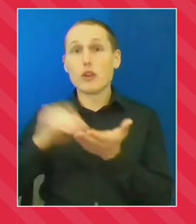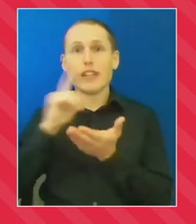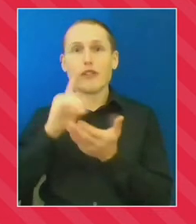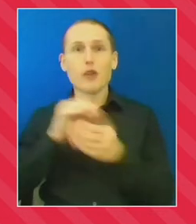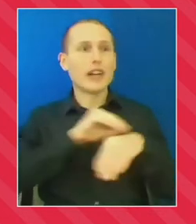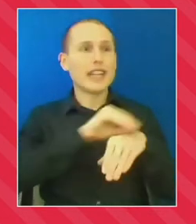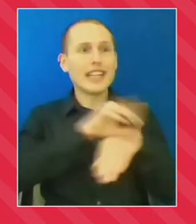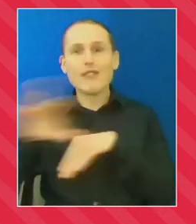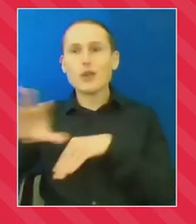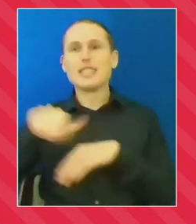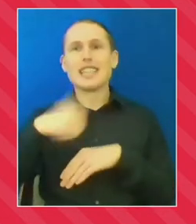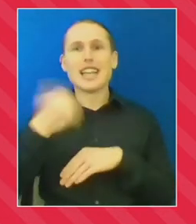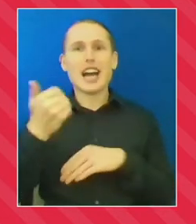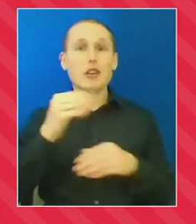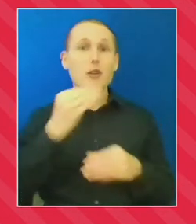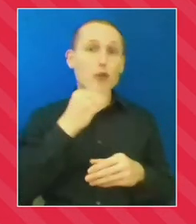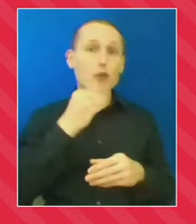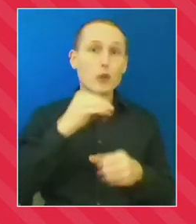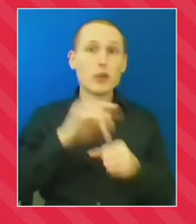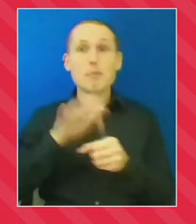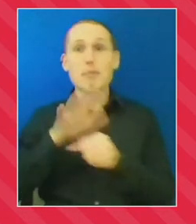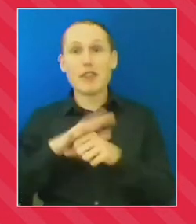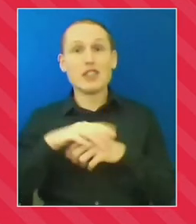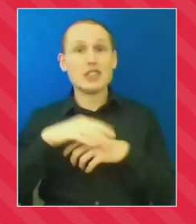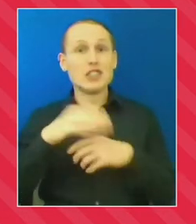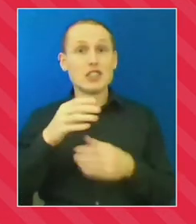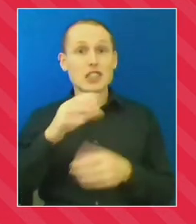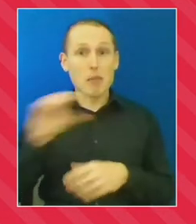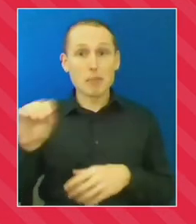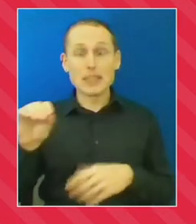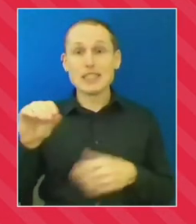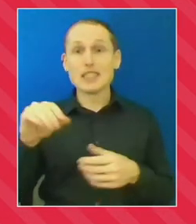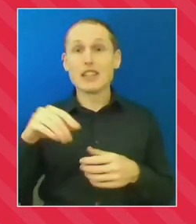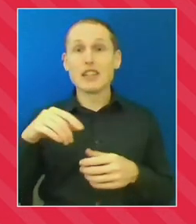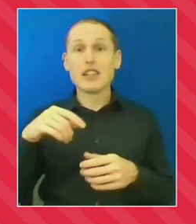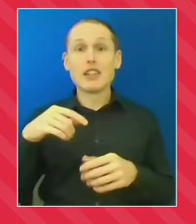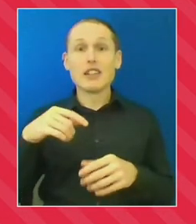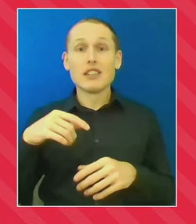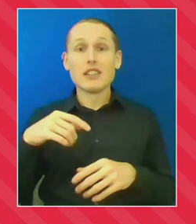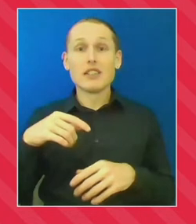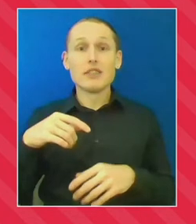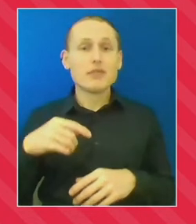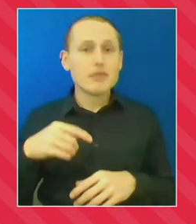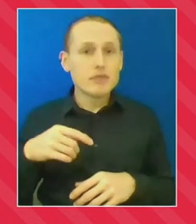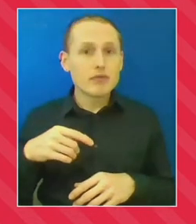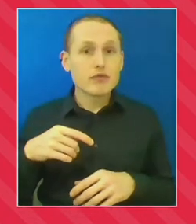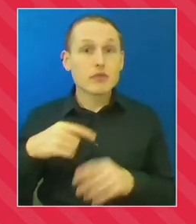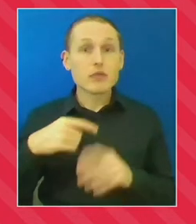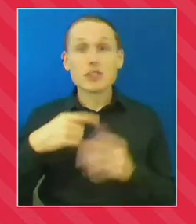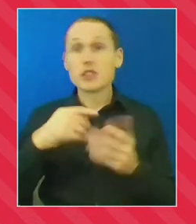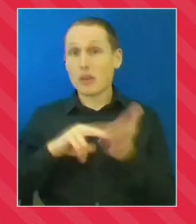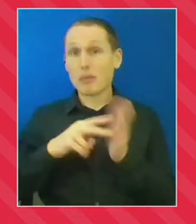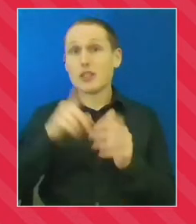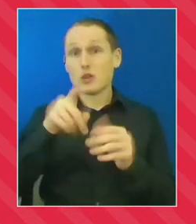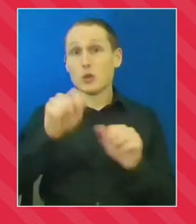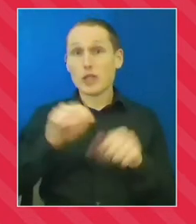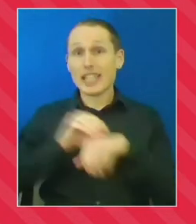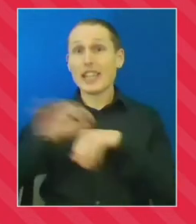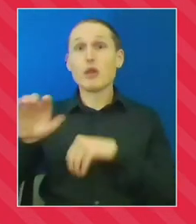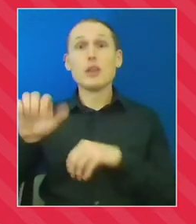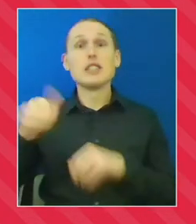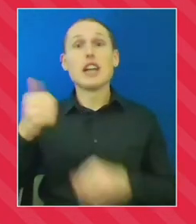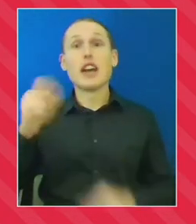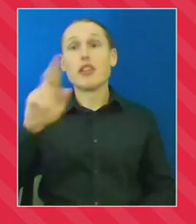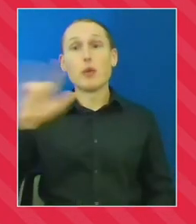say, you know, category management, which means you can also, managers rather, which means you can also influence other retailers. And I think that sort